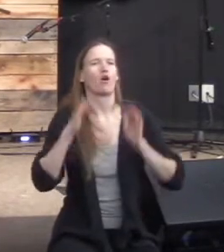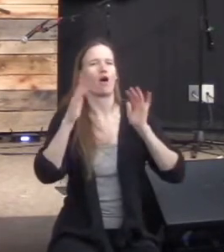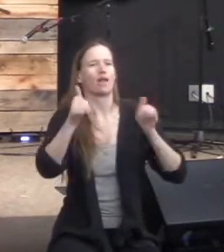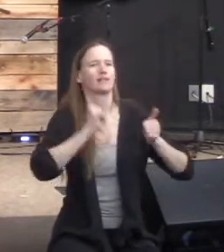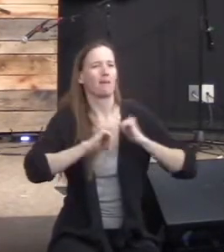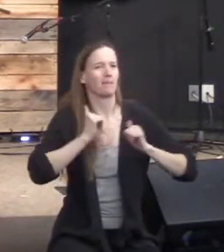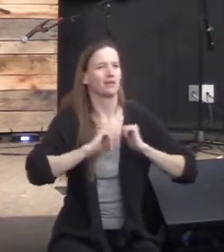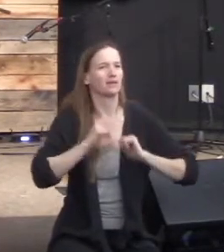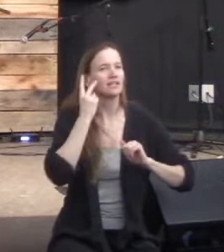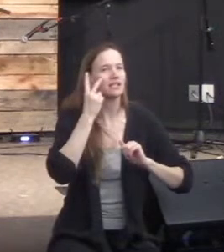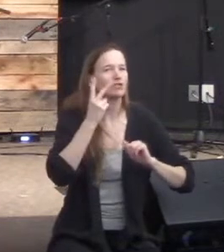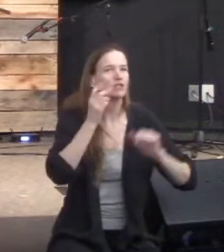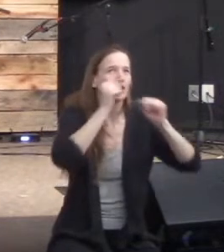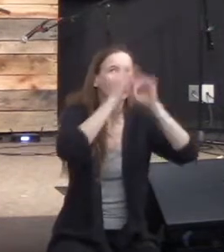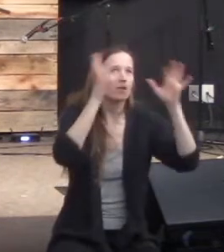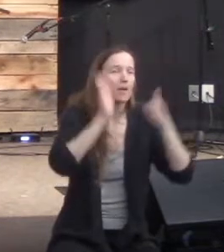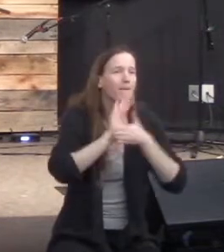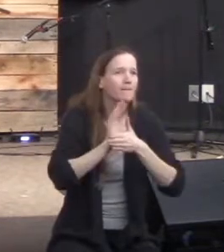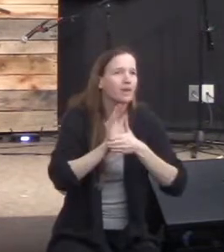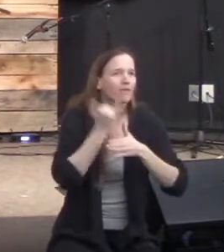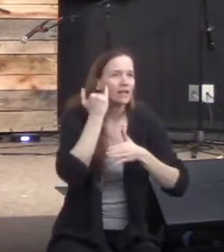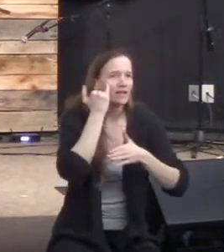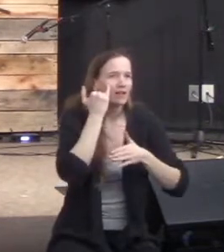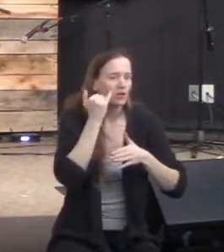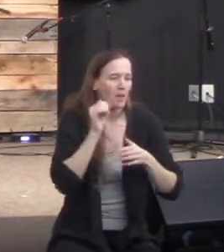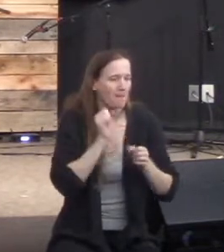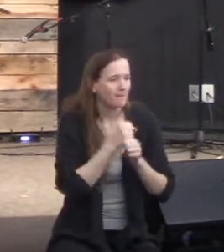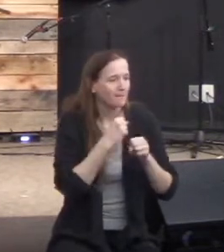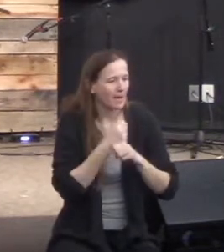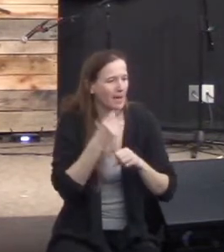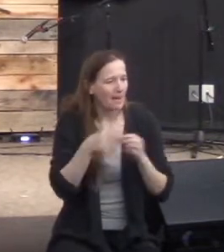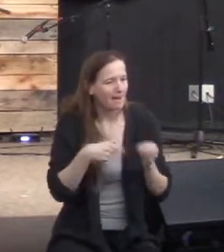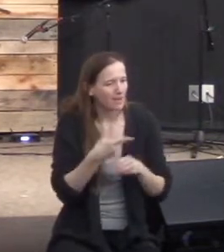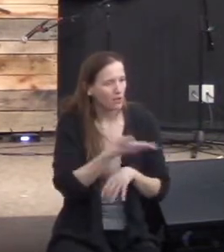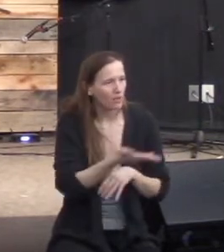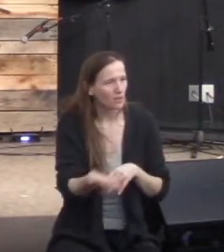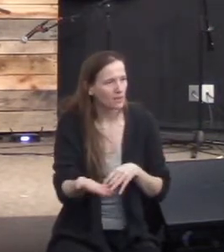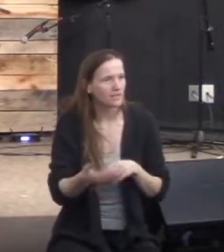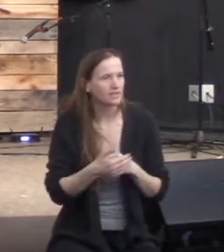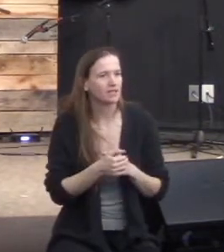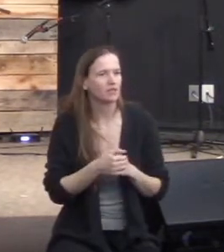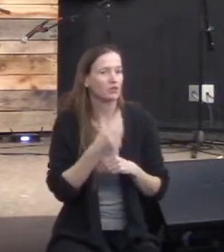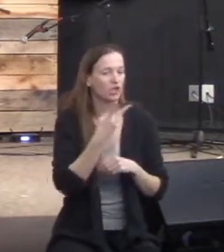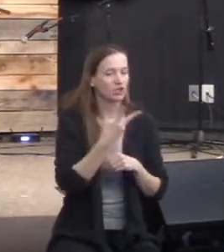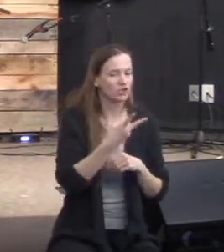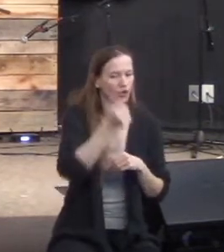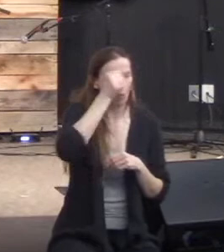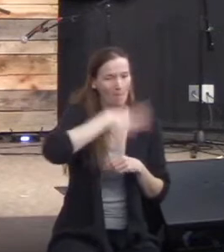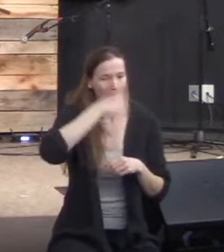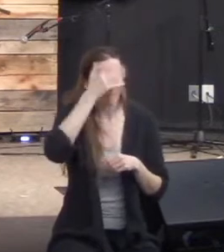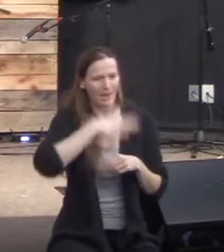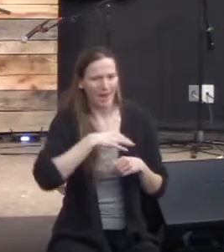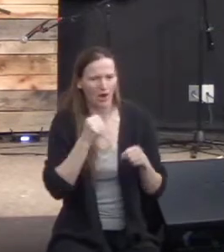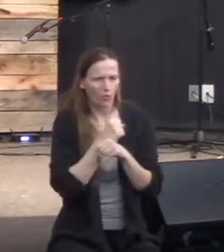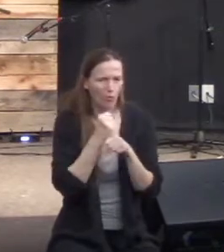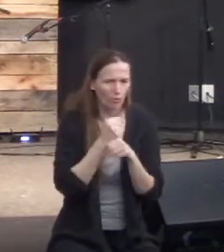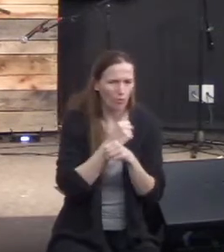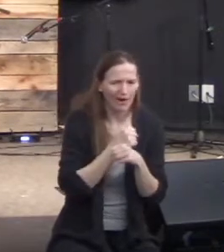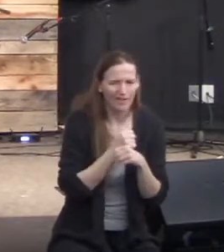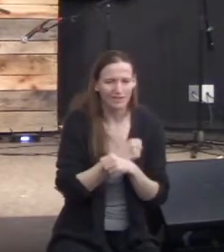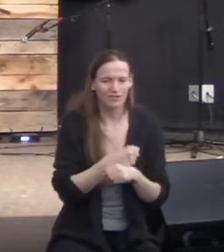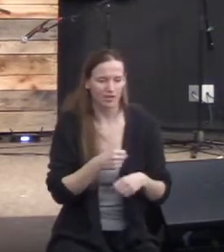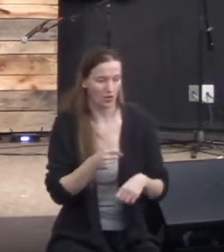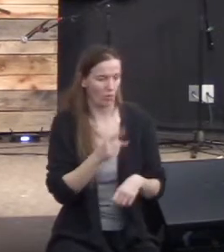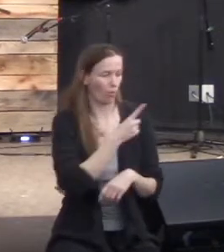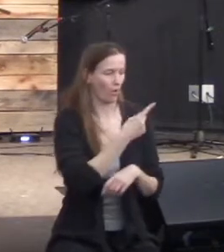two equally awesome guys just going for it. They're wrestling. They're struggling. And then all of a sudden, someone goes, oh, well, it's daybreak. It's time to